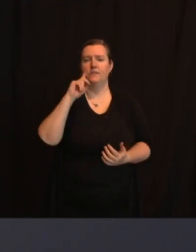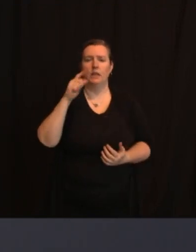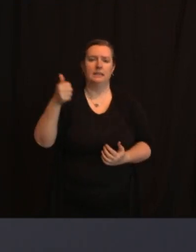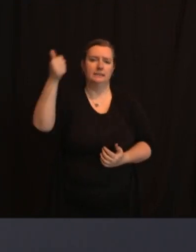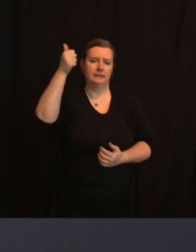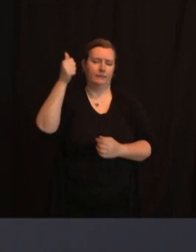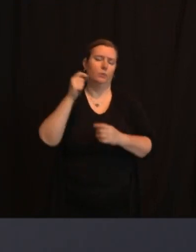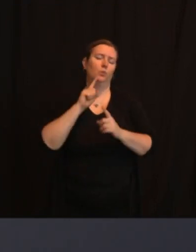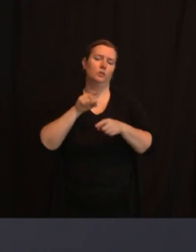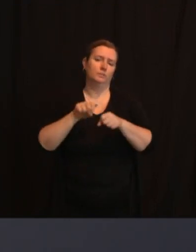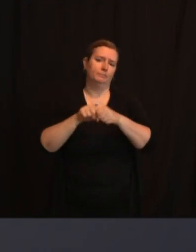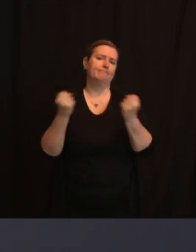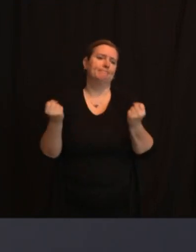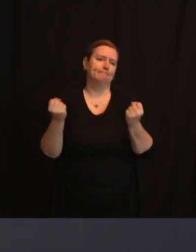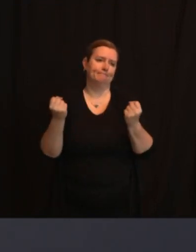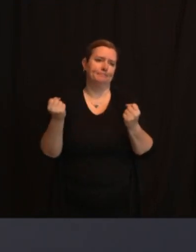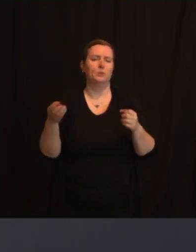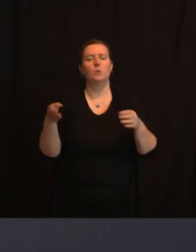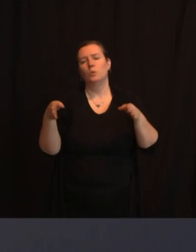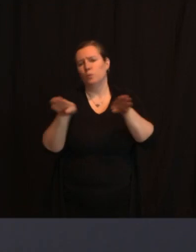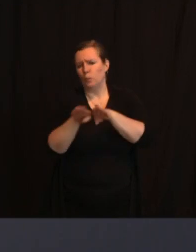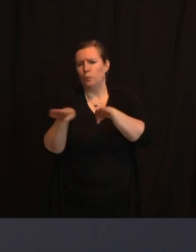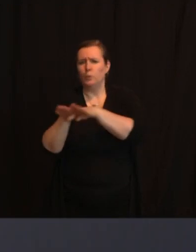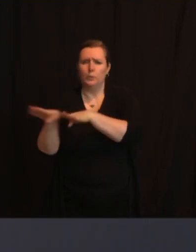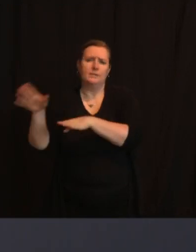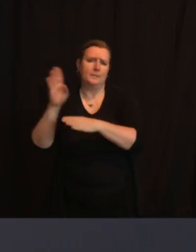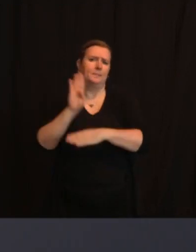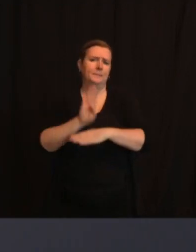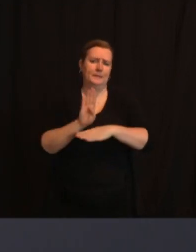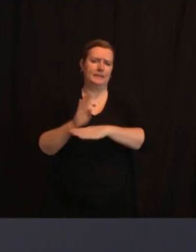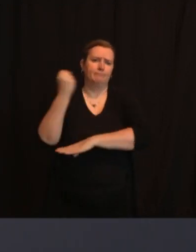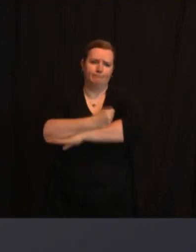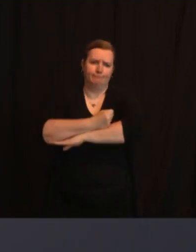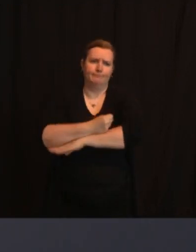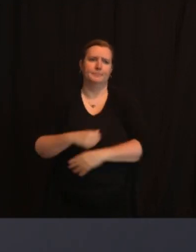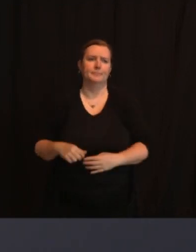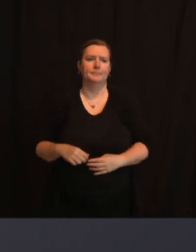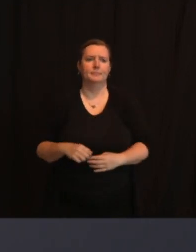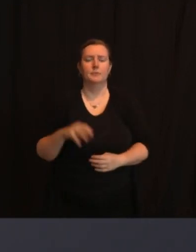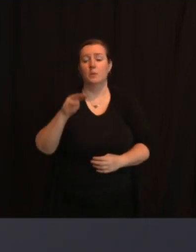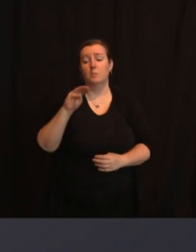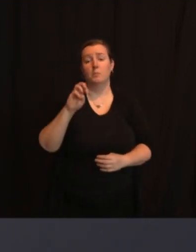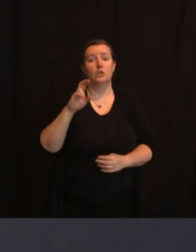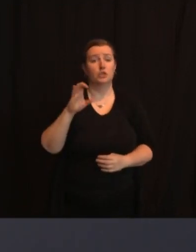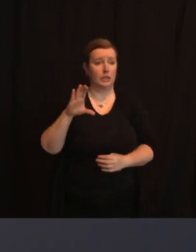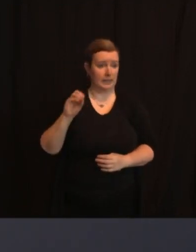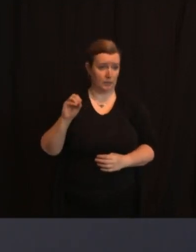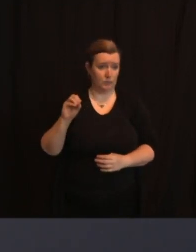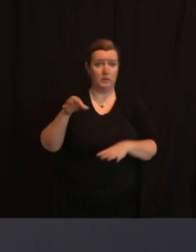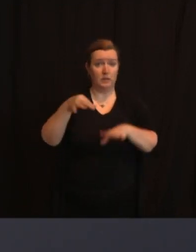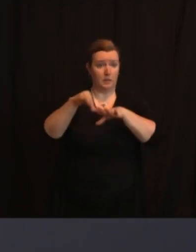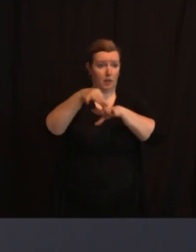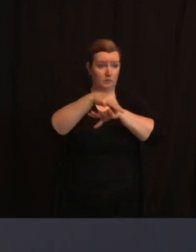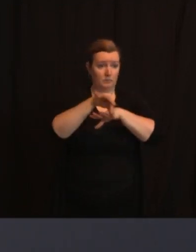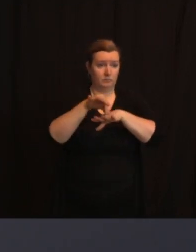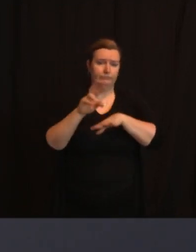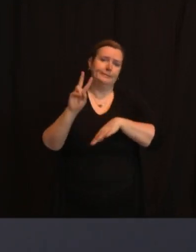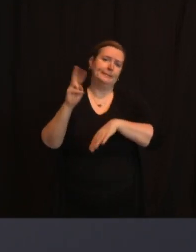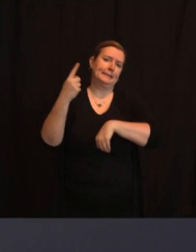in Hamilton, Mercer County, the owner of a nail salon was cited for the 2nd time for having a non-essential business